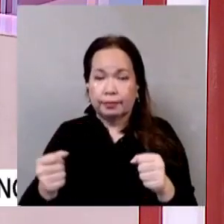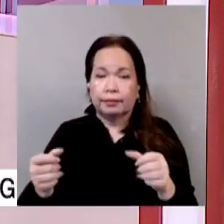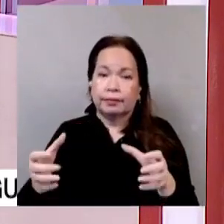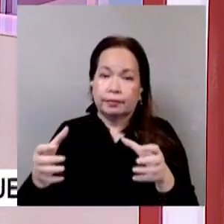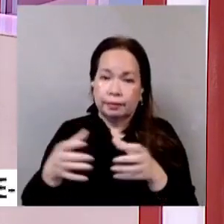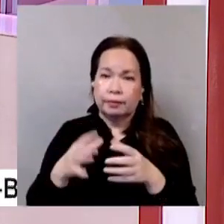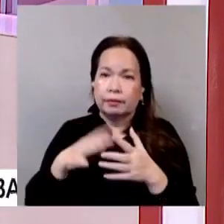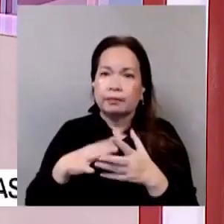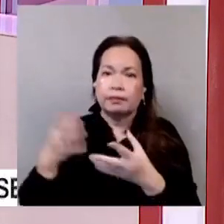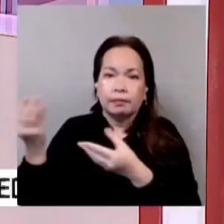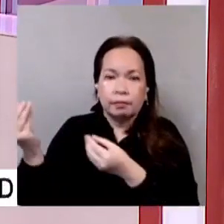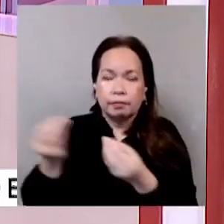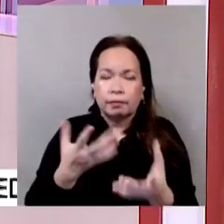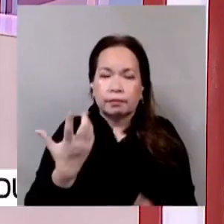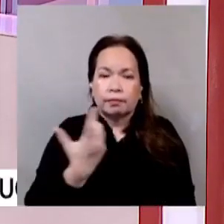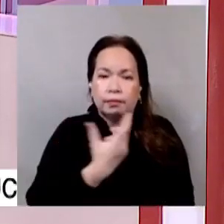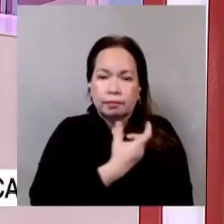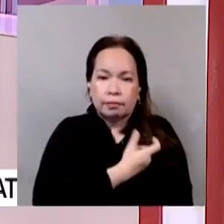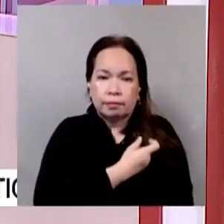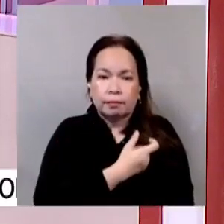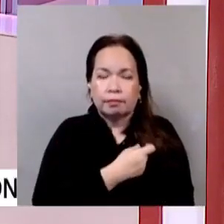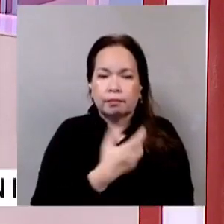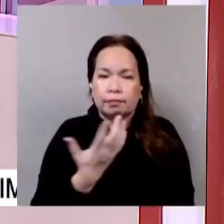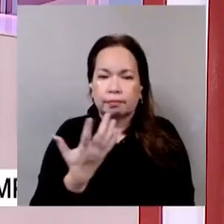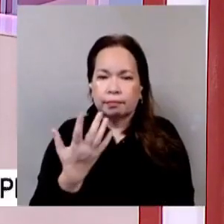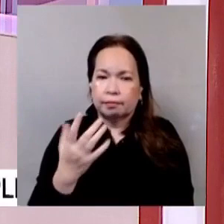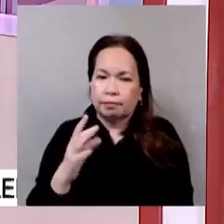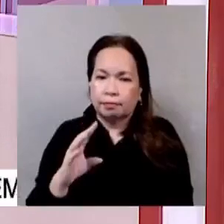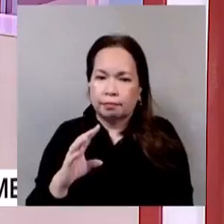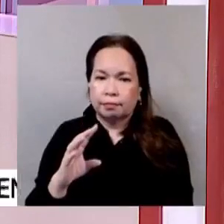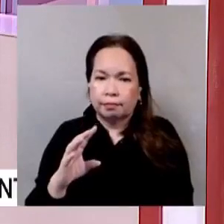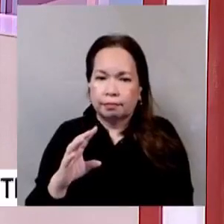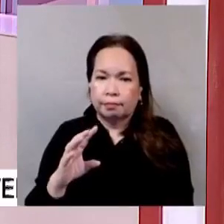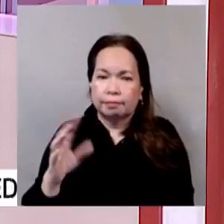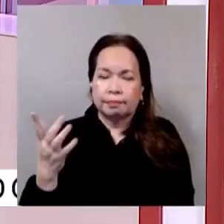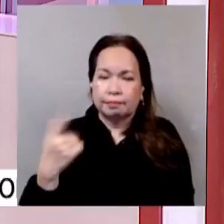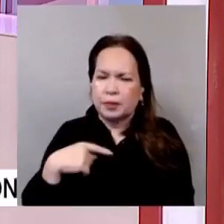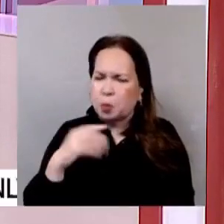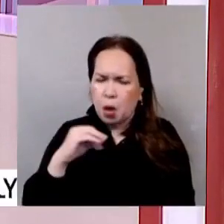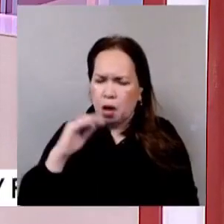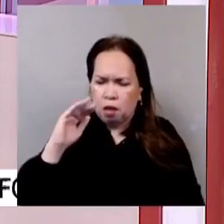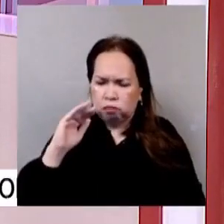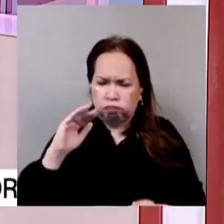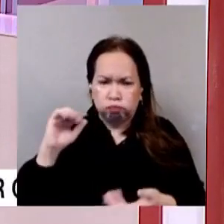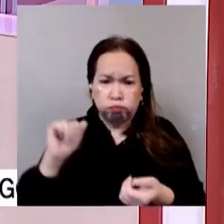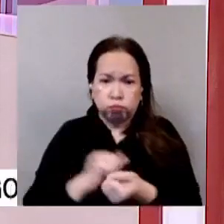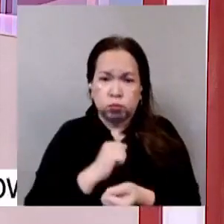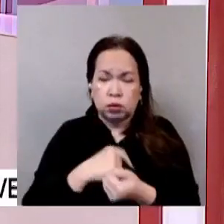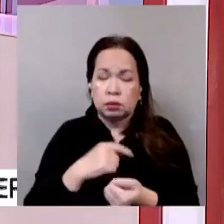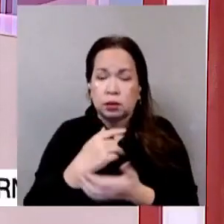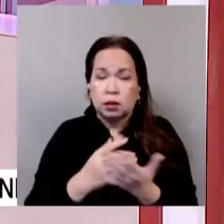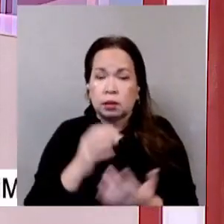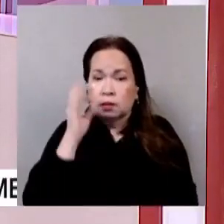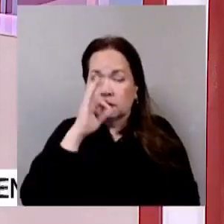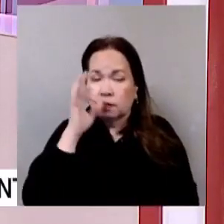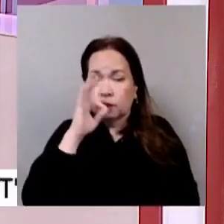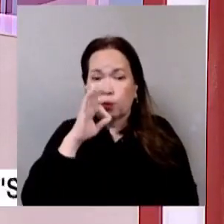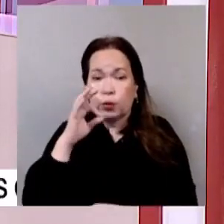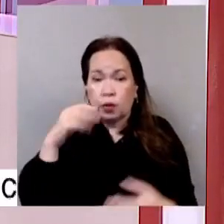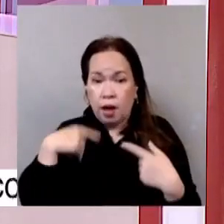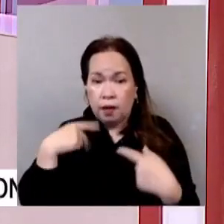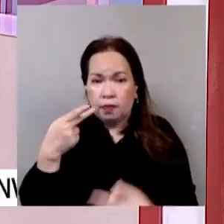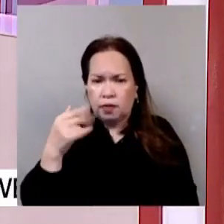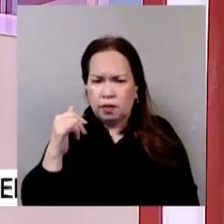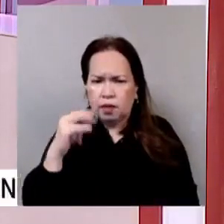antiretroviral drugs there is no shortage of these medicines. This comes after a group of Filipinos living with HIV raised concerns over